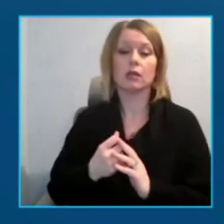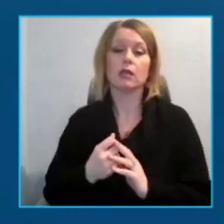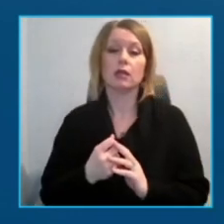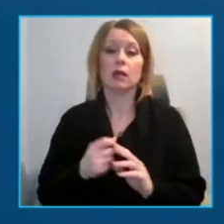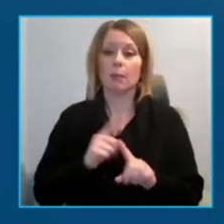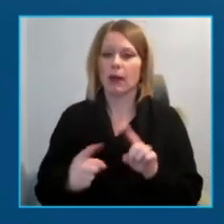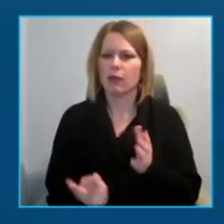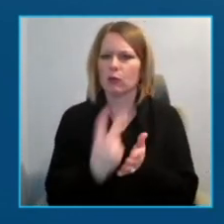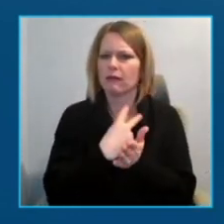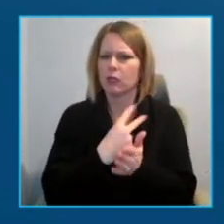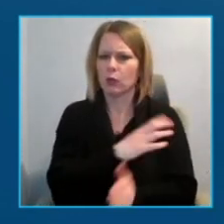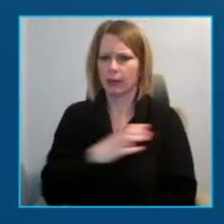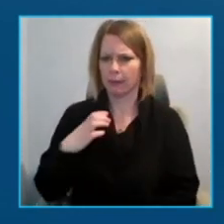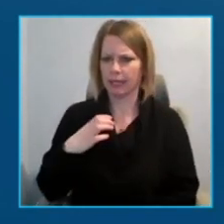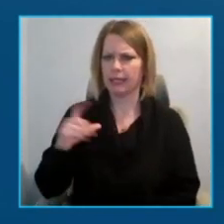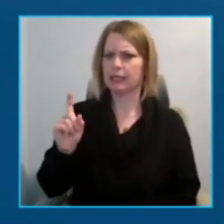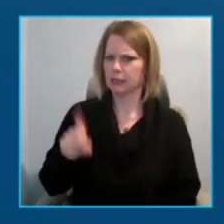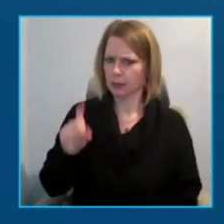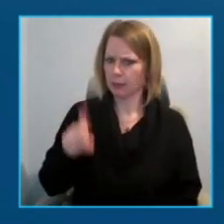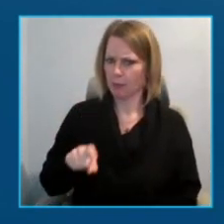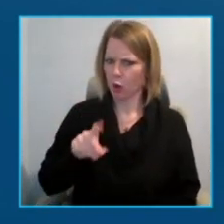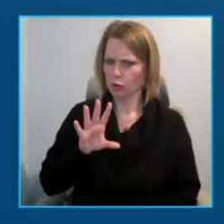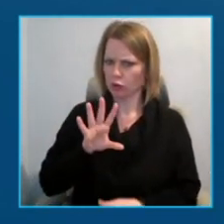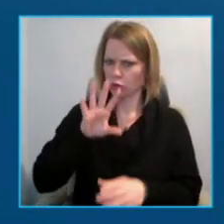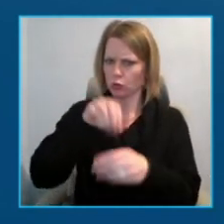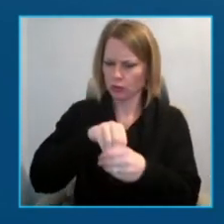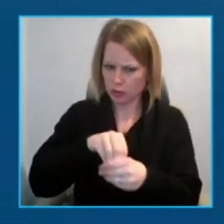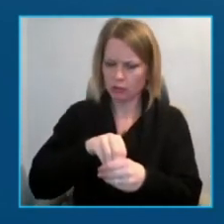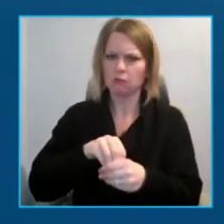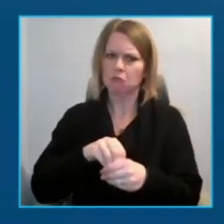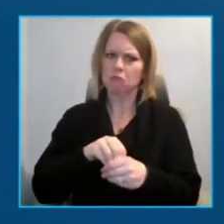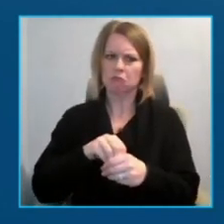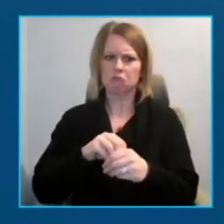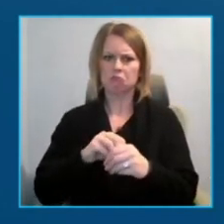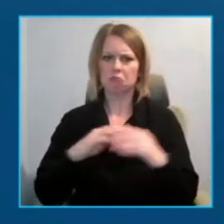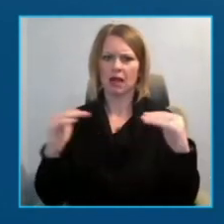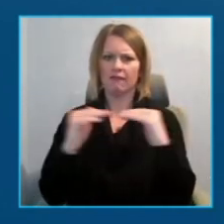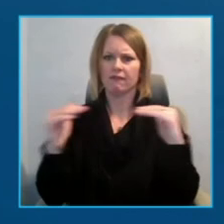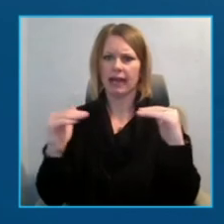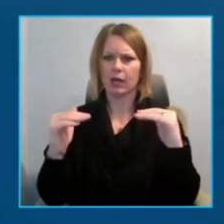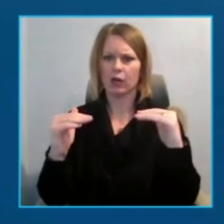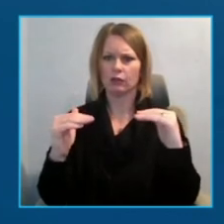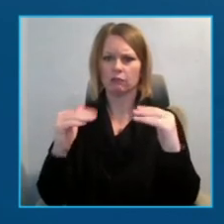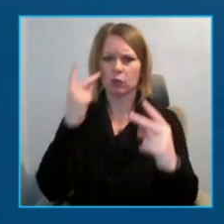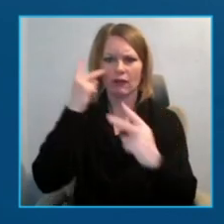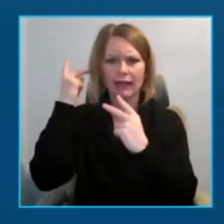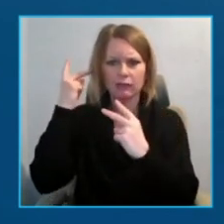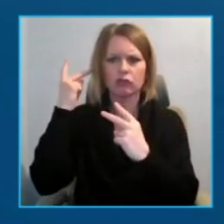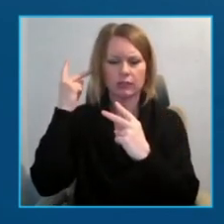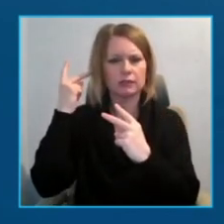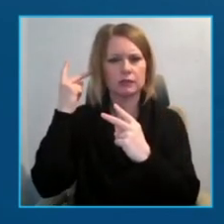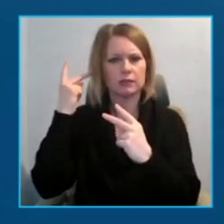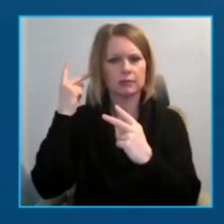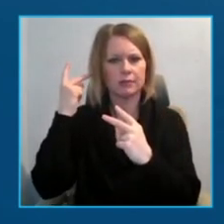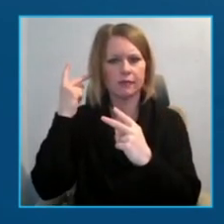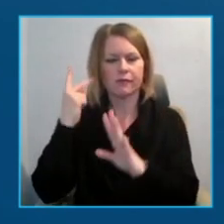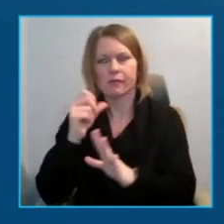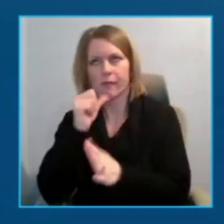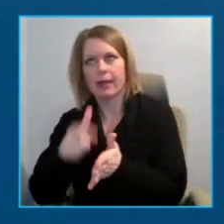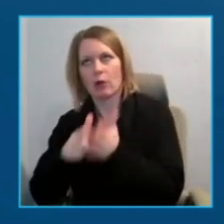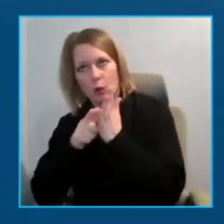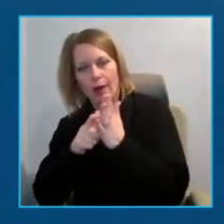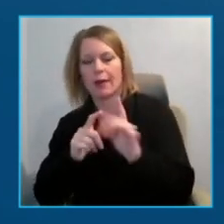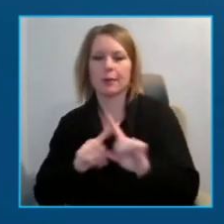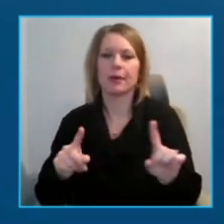include a fair reflection. It's not an absolute requirement of the various groups listed